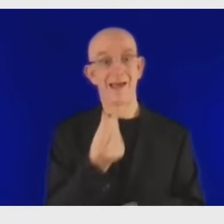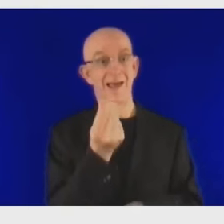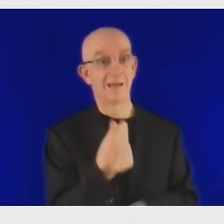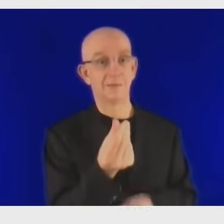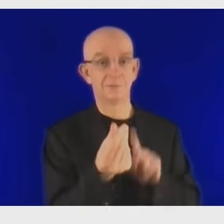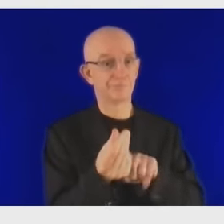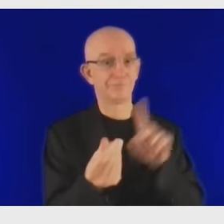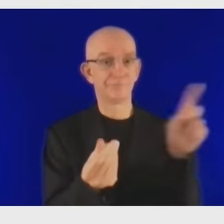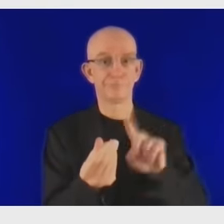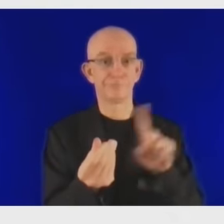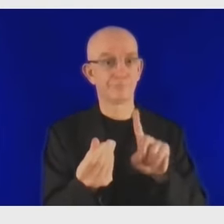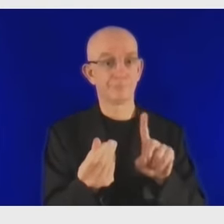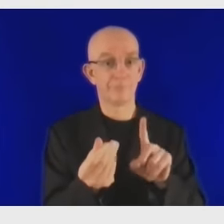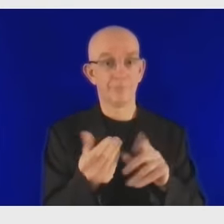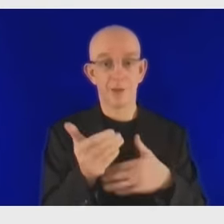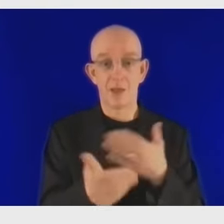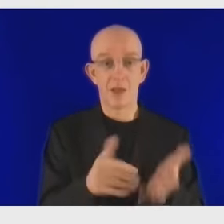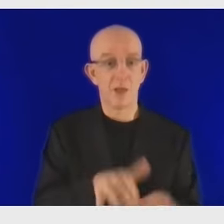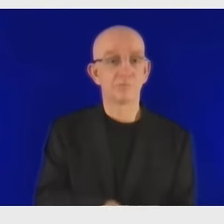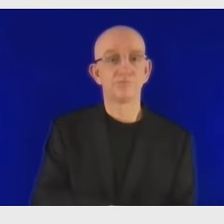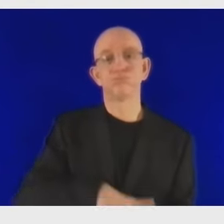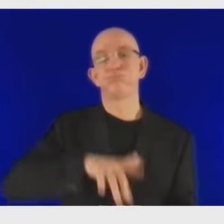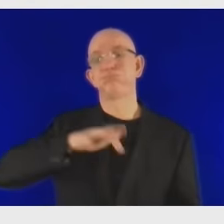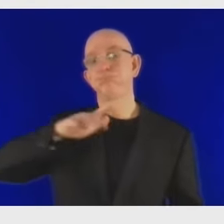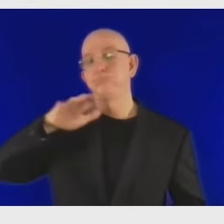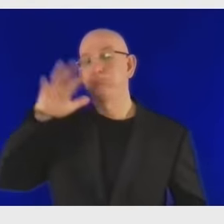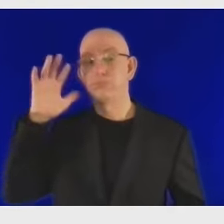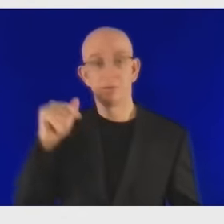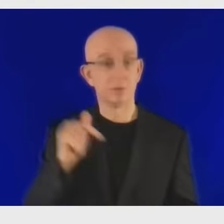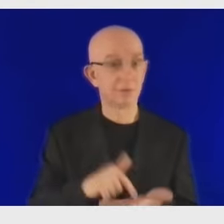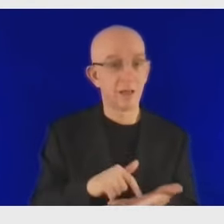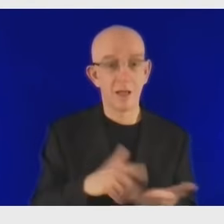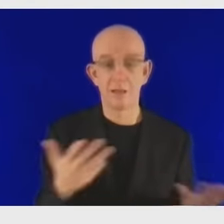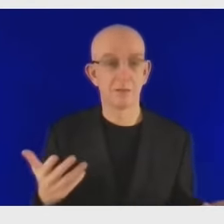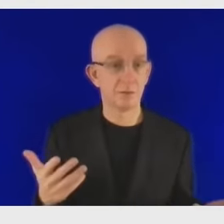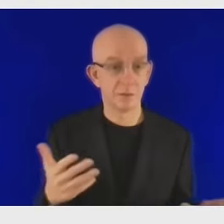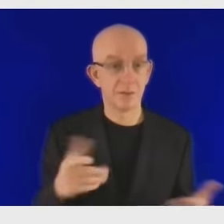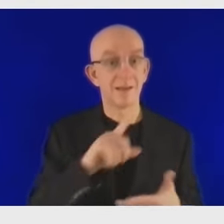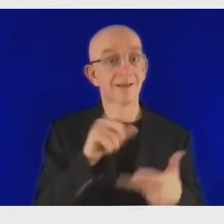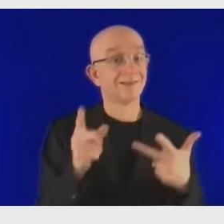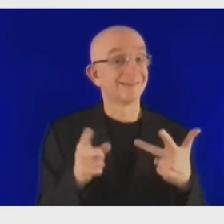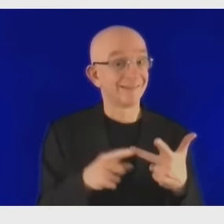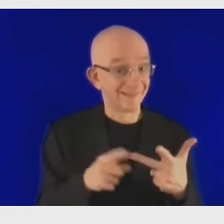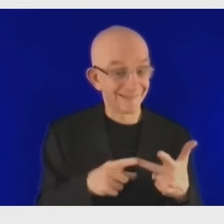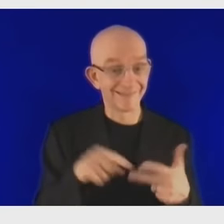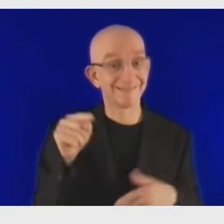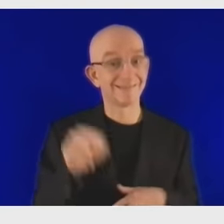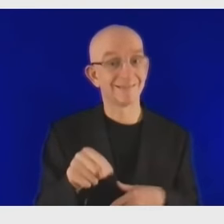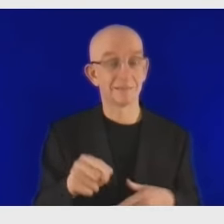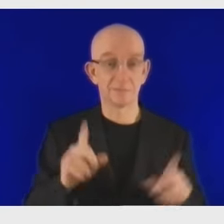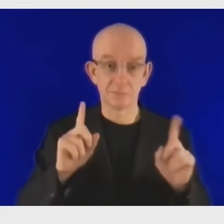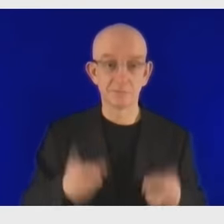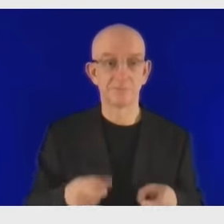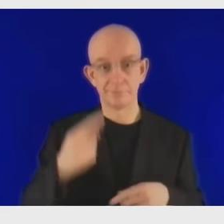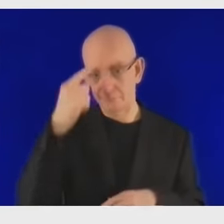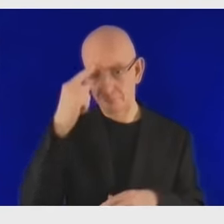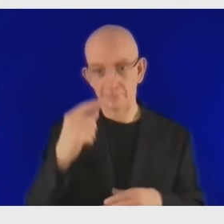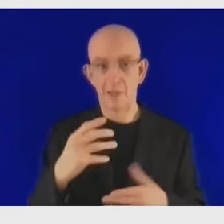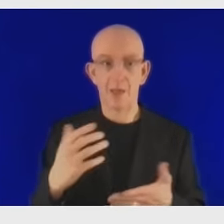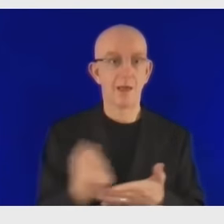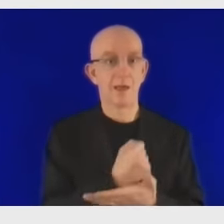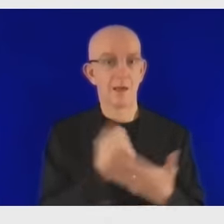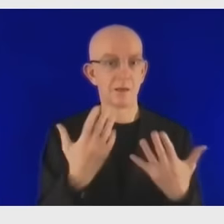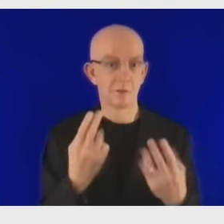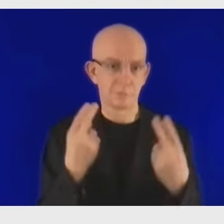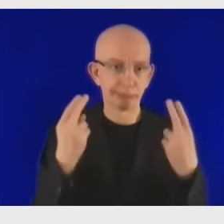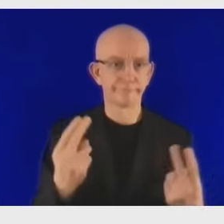overall, we are falling short, with just 20% of global finance currently directed to adaptation solutions. So while we are